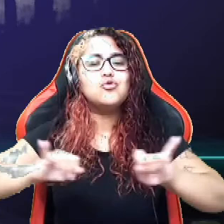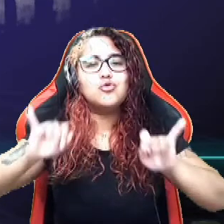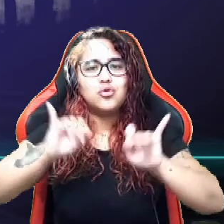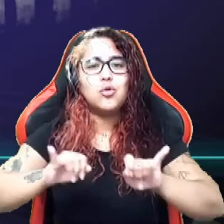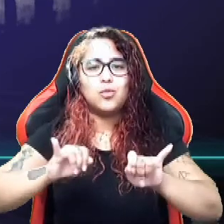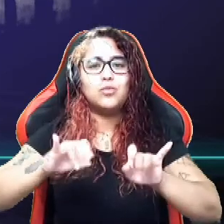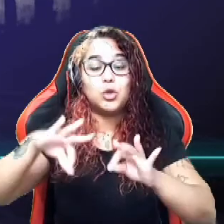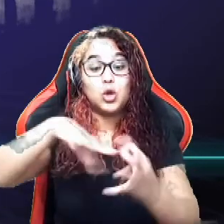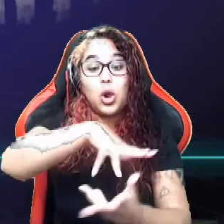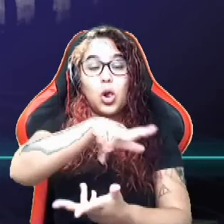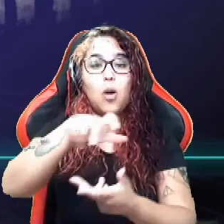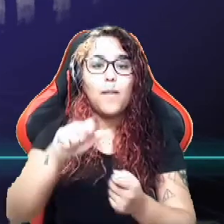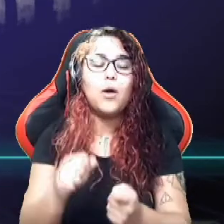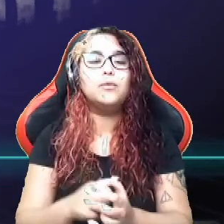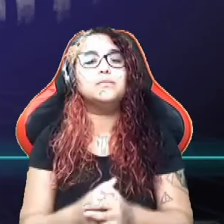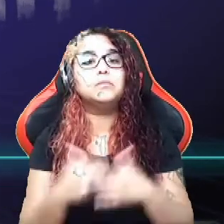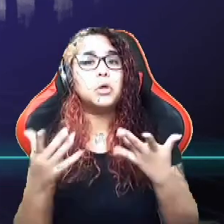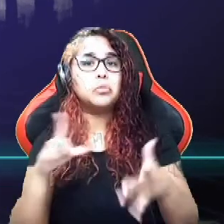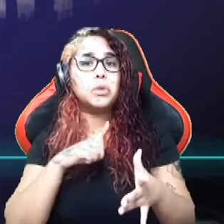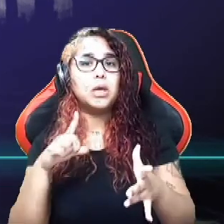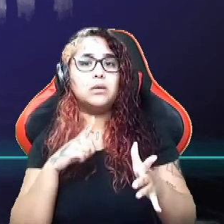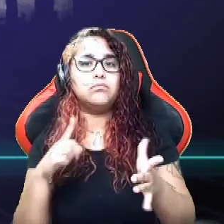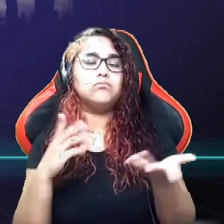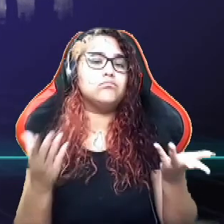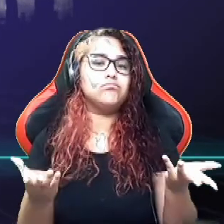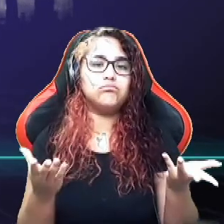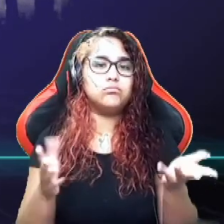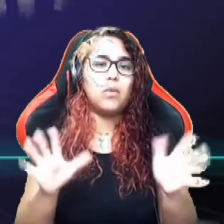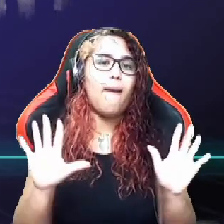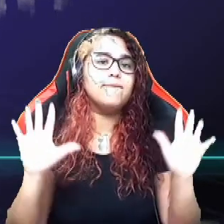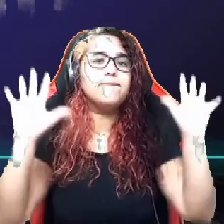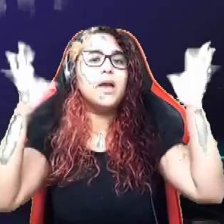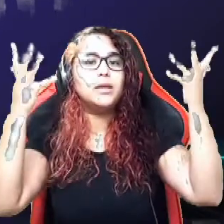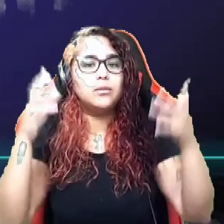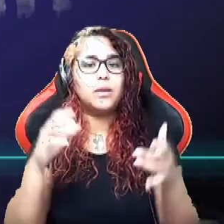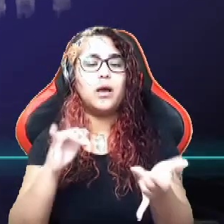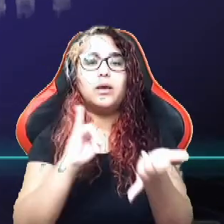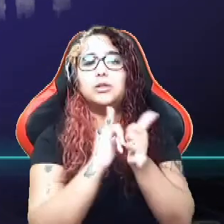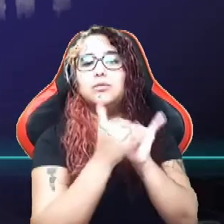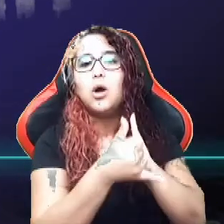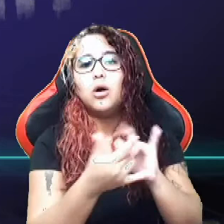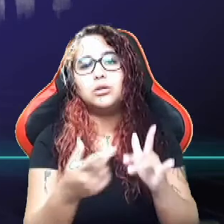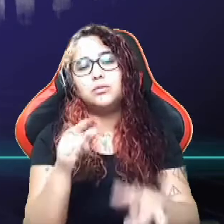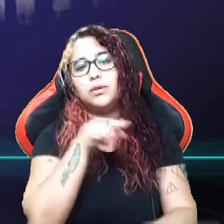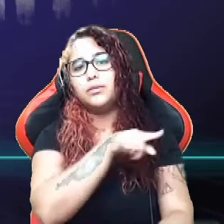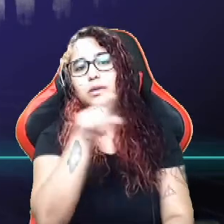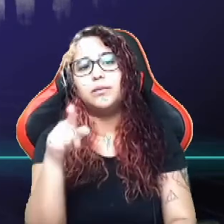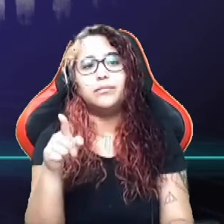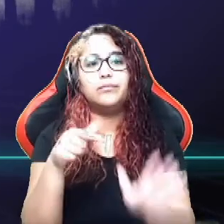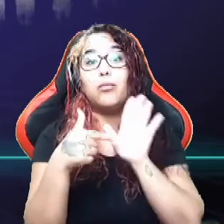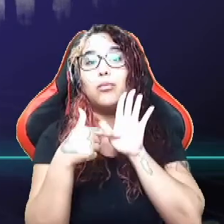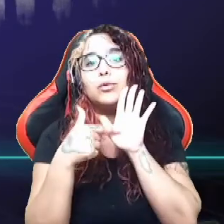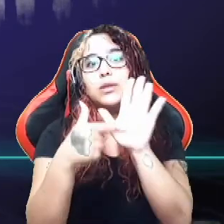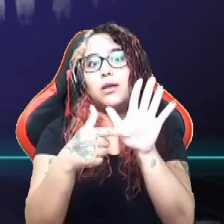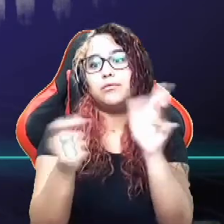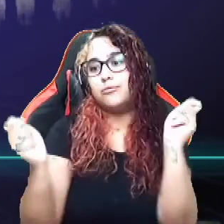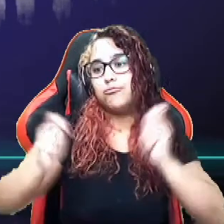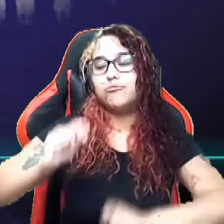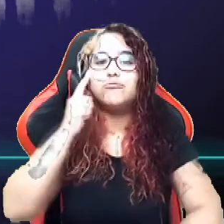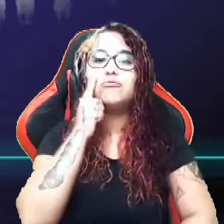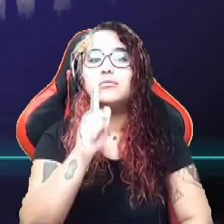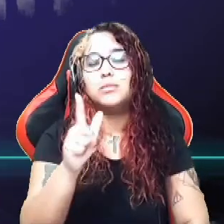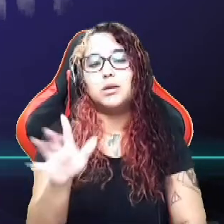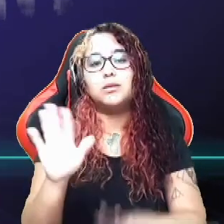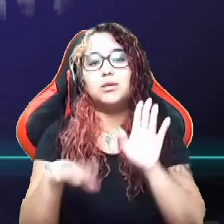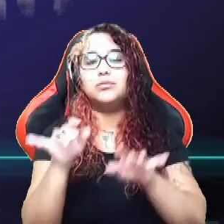gaming communities in each niche. So we have esports campaigns where you can show your achievements.